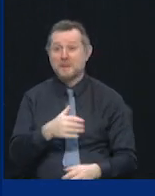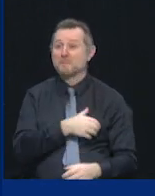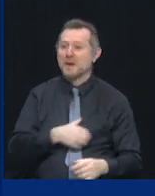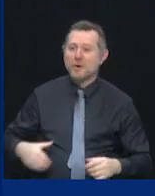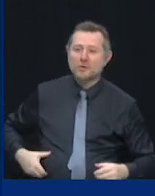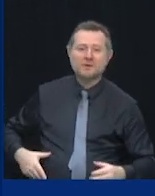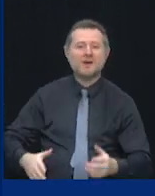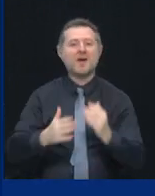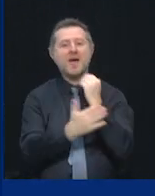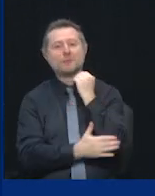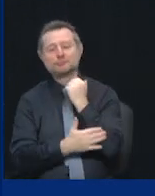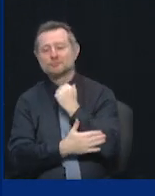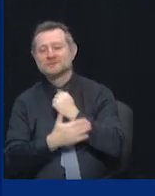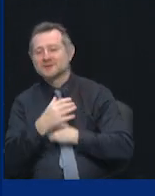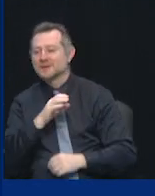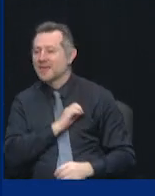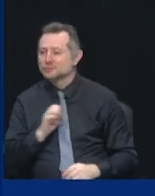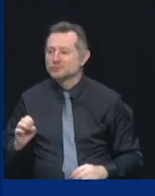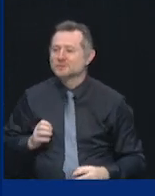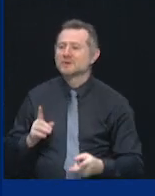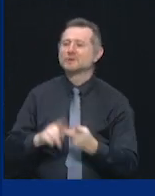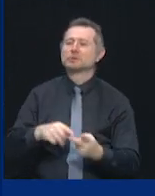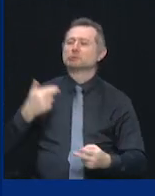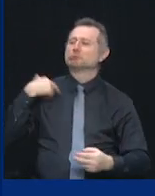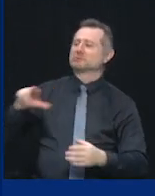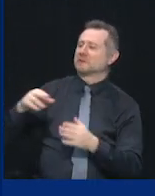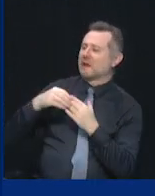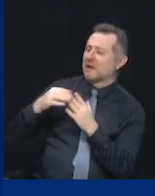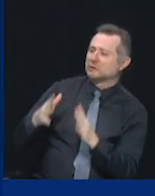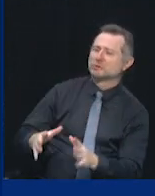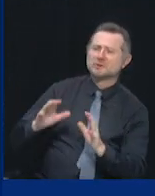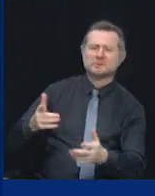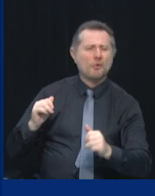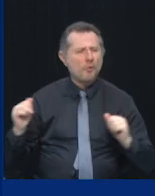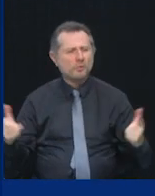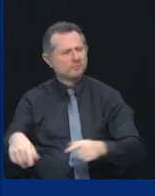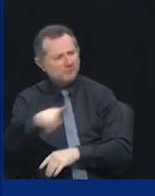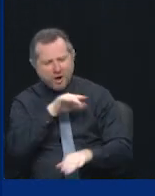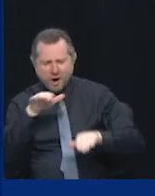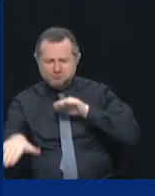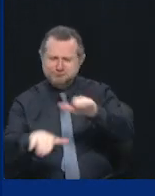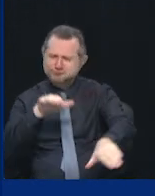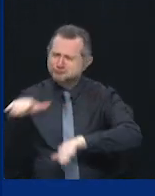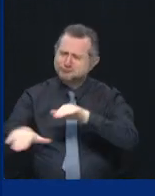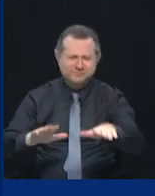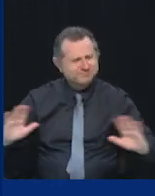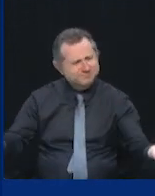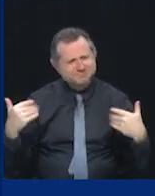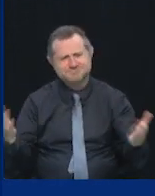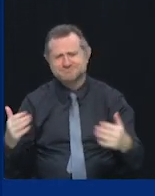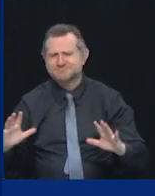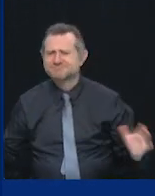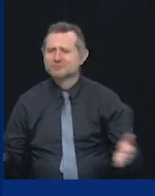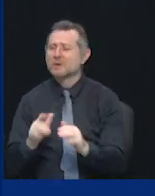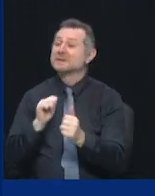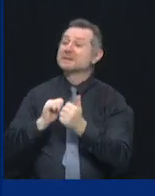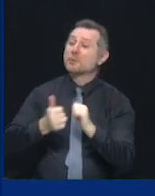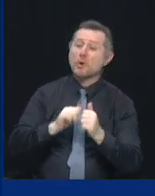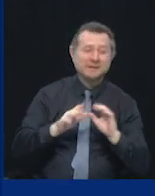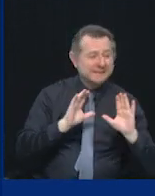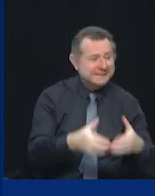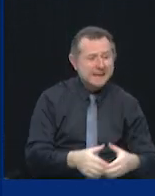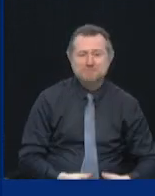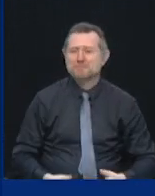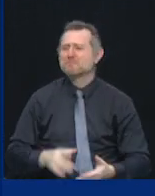be doing. That's what the religious community should be doing. That's what sports teams should be doing. As far